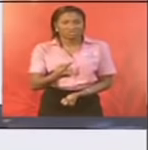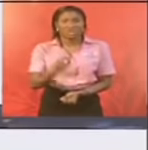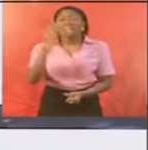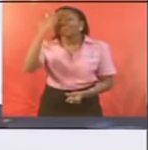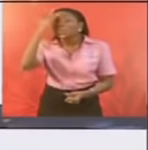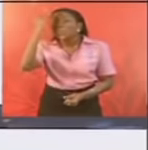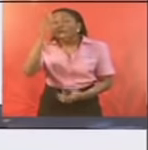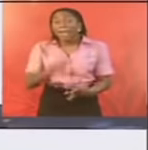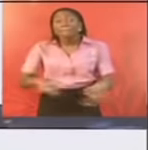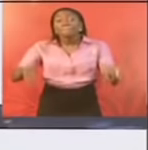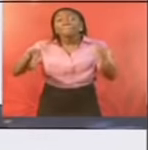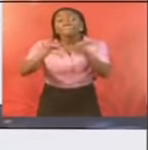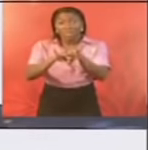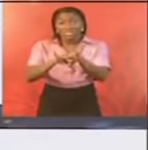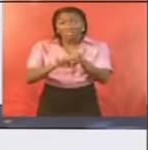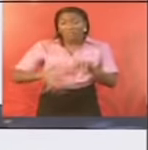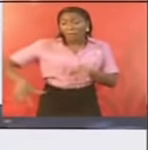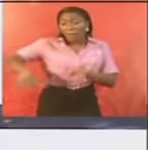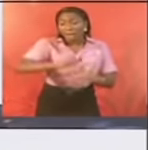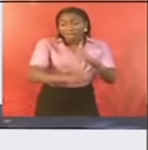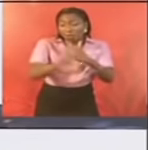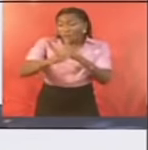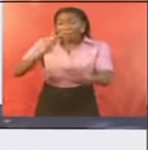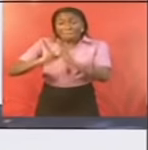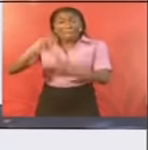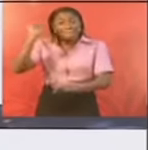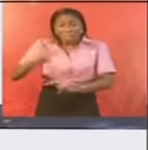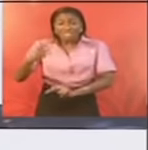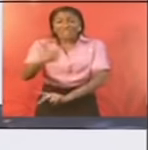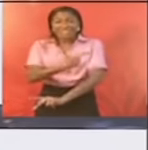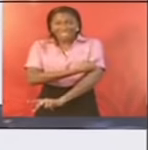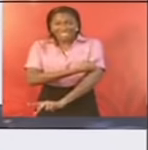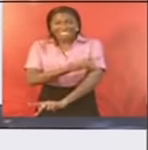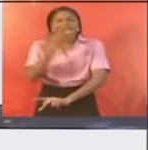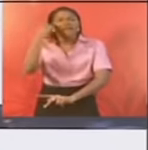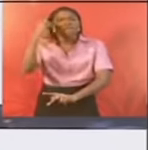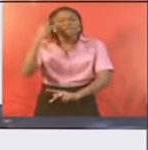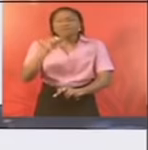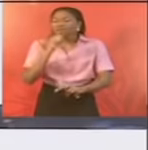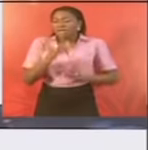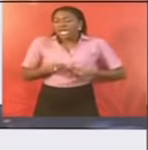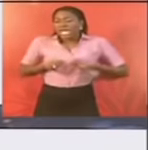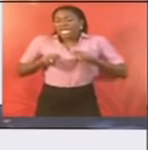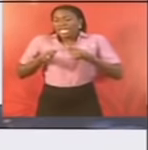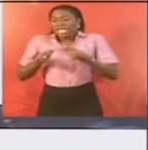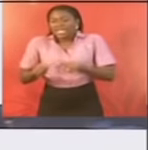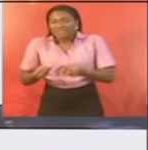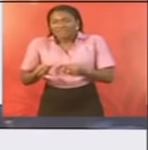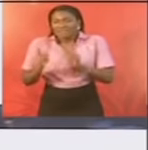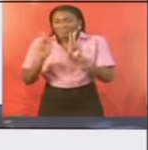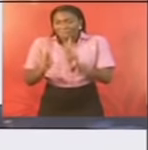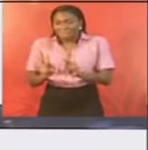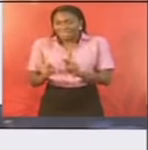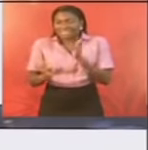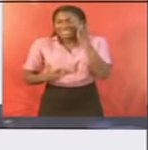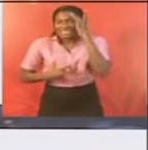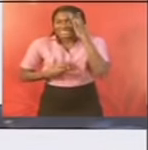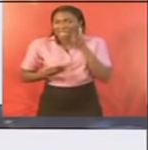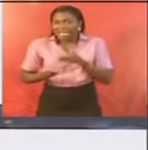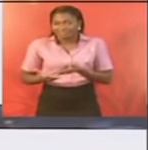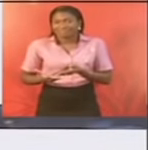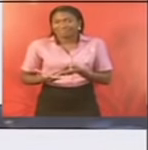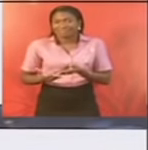will provide protection to them, meaning that persons would not be transmitting the disease. If you have 10 children